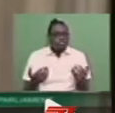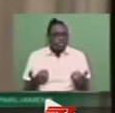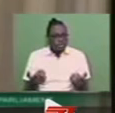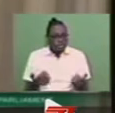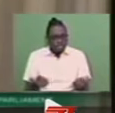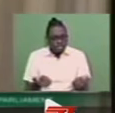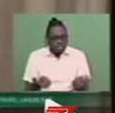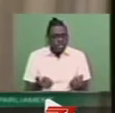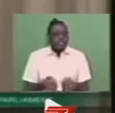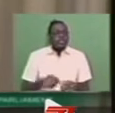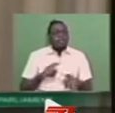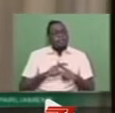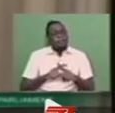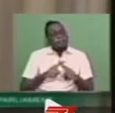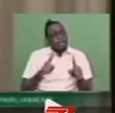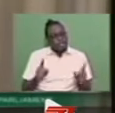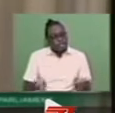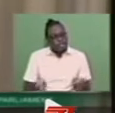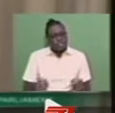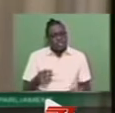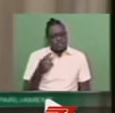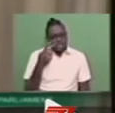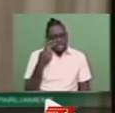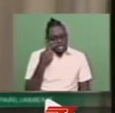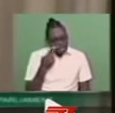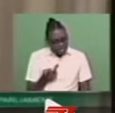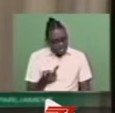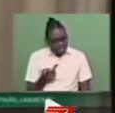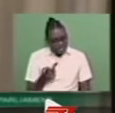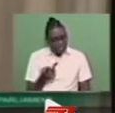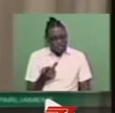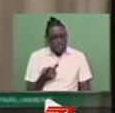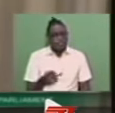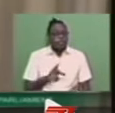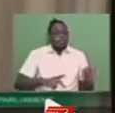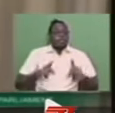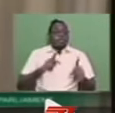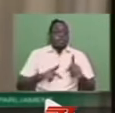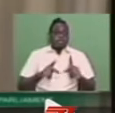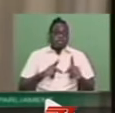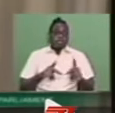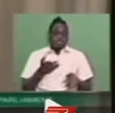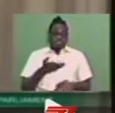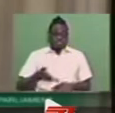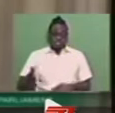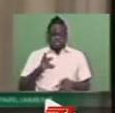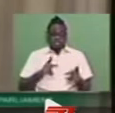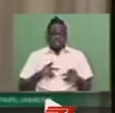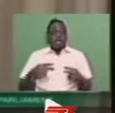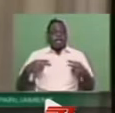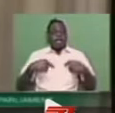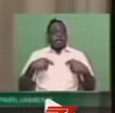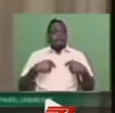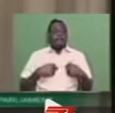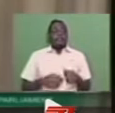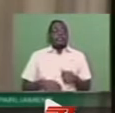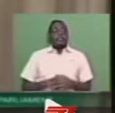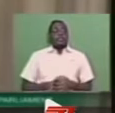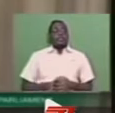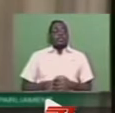and dealer-operated stations are the less profitable ones to NP. The management of service stations